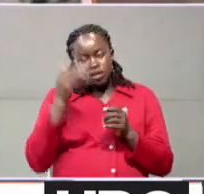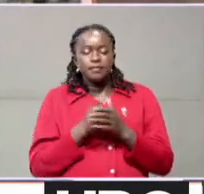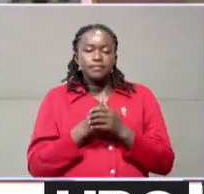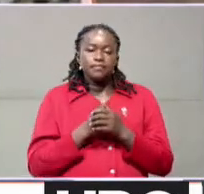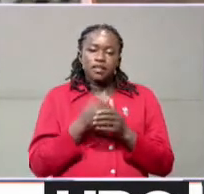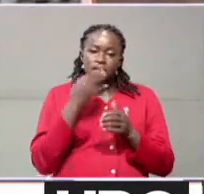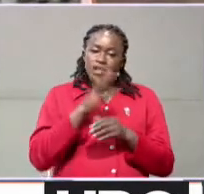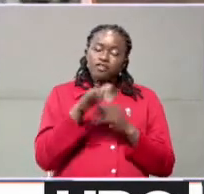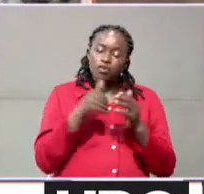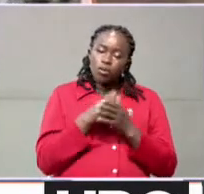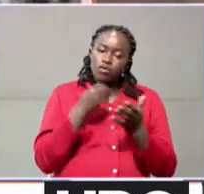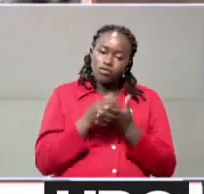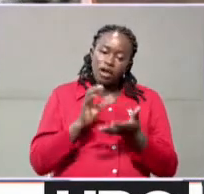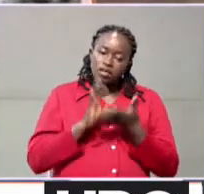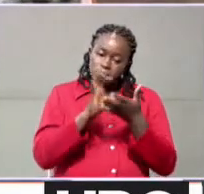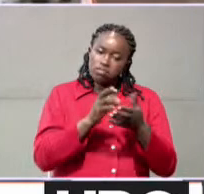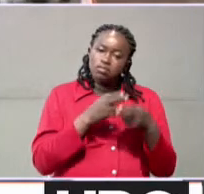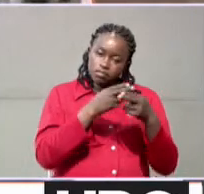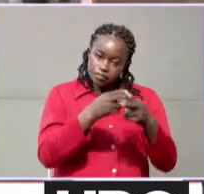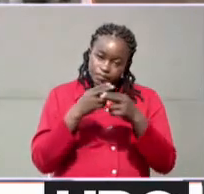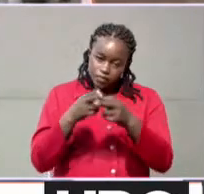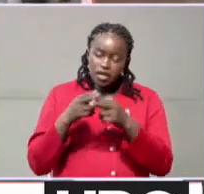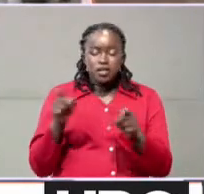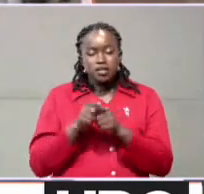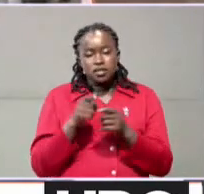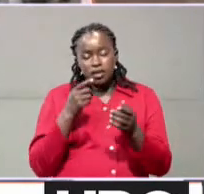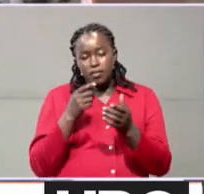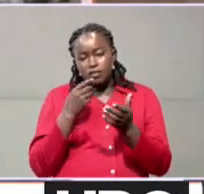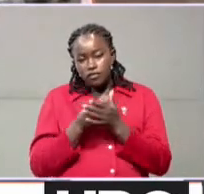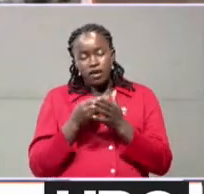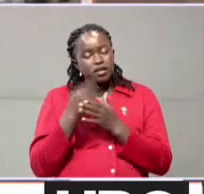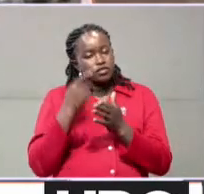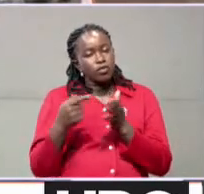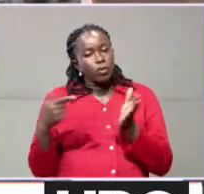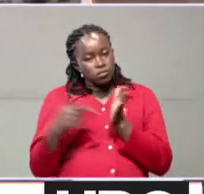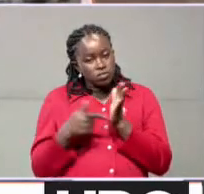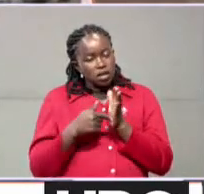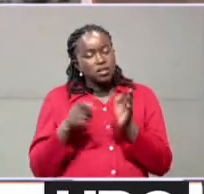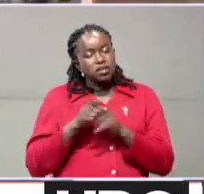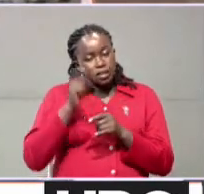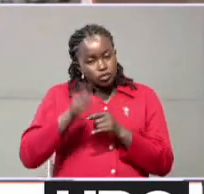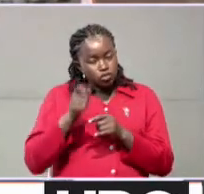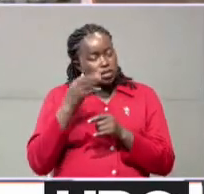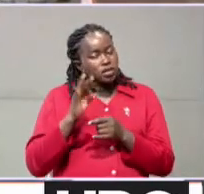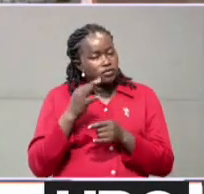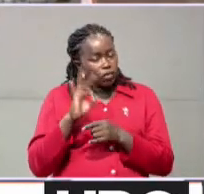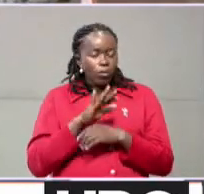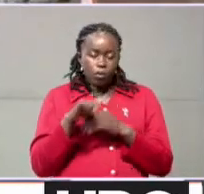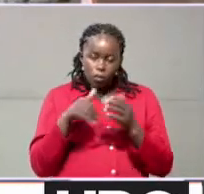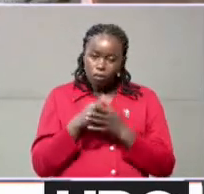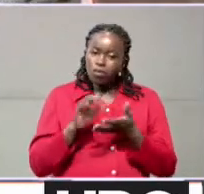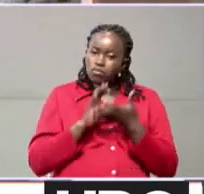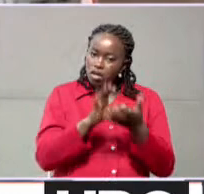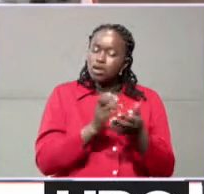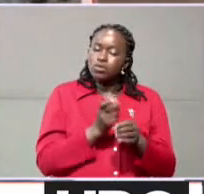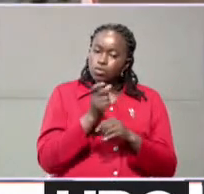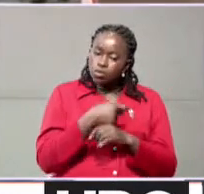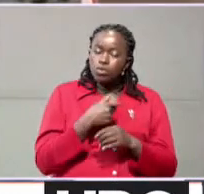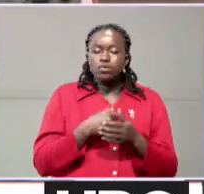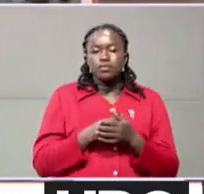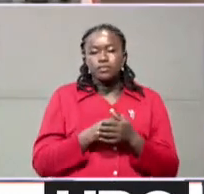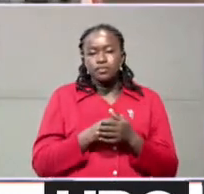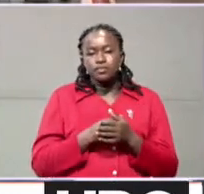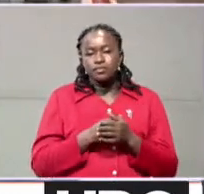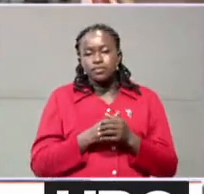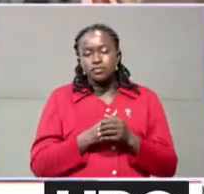if all the funds directed to revolving fund plus funds for gadgets and tools we are all released to um to guru this is not supposed to be a